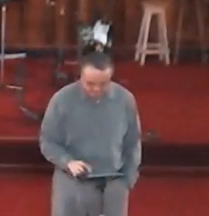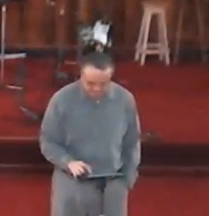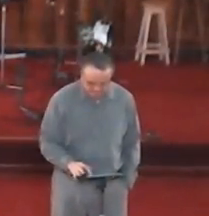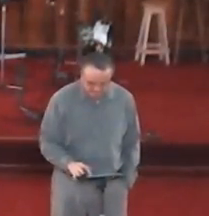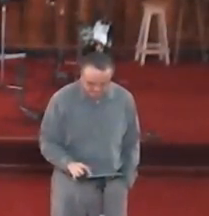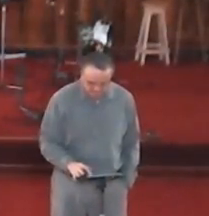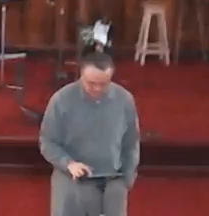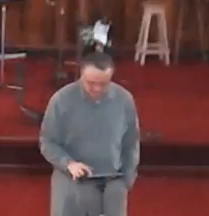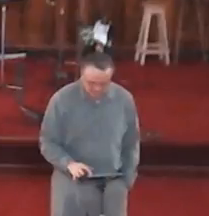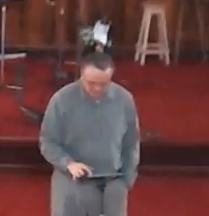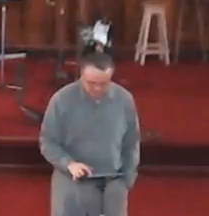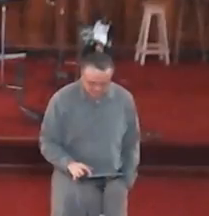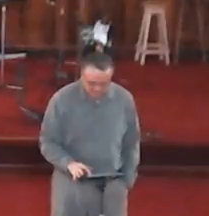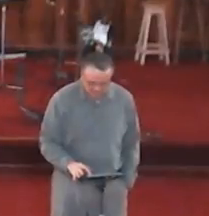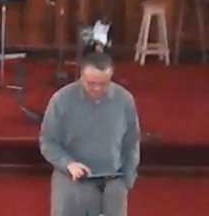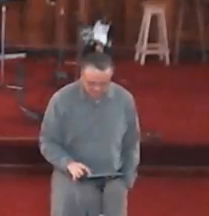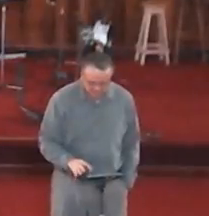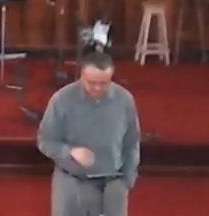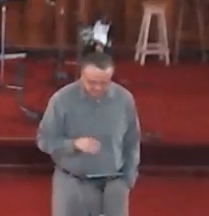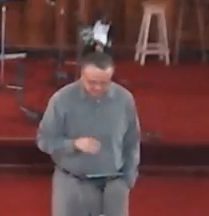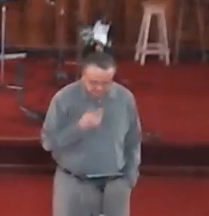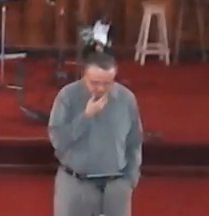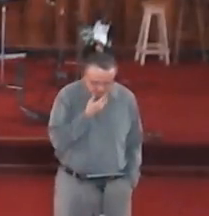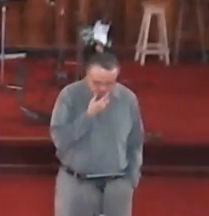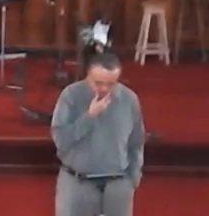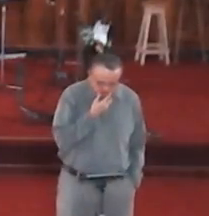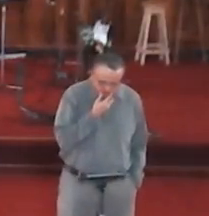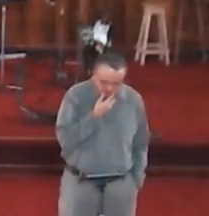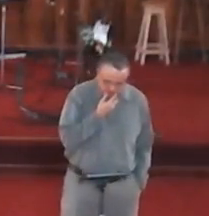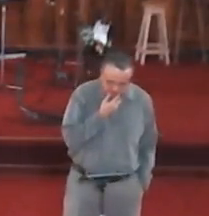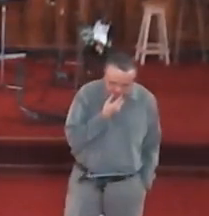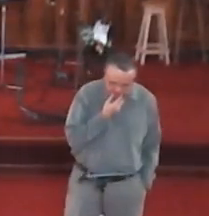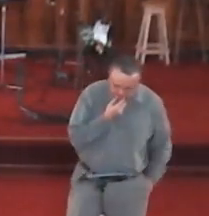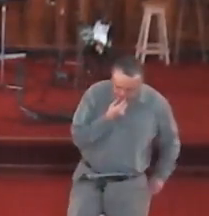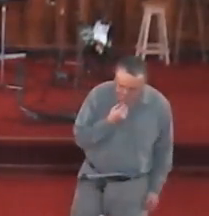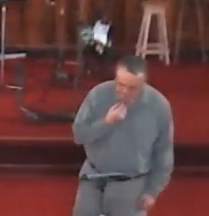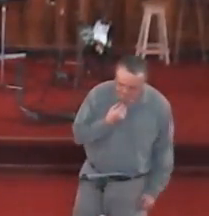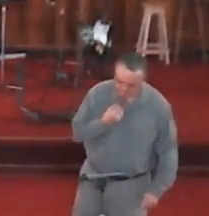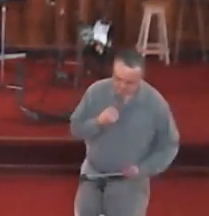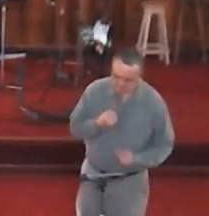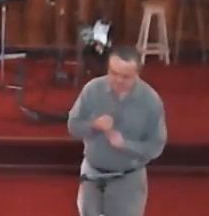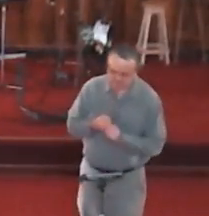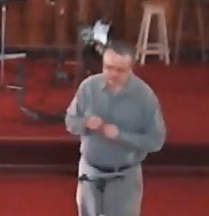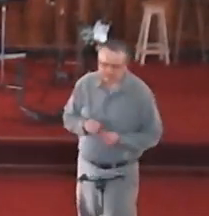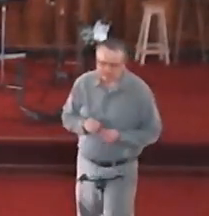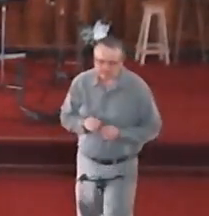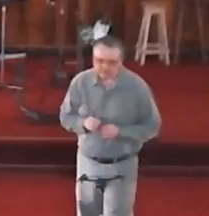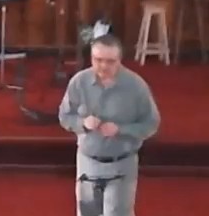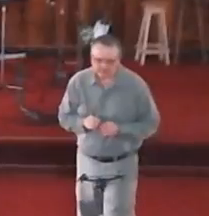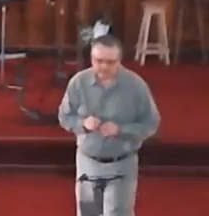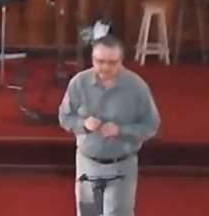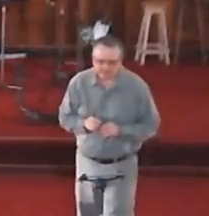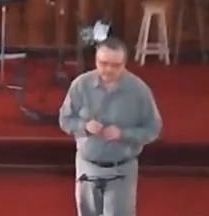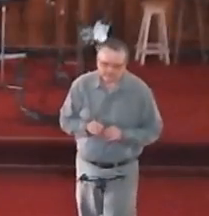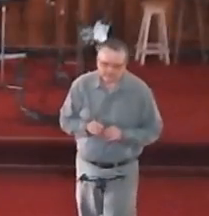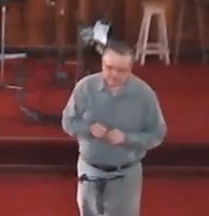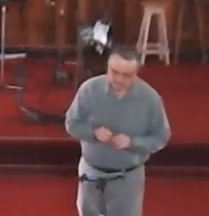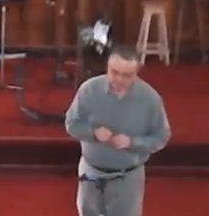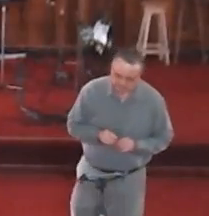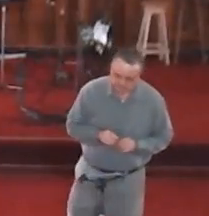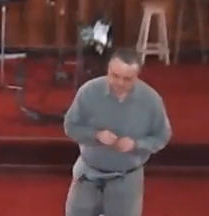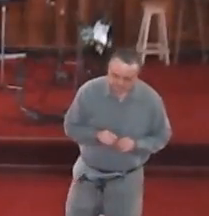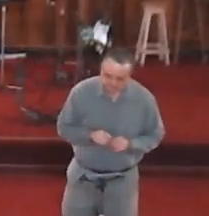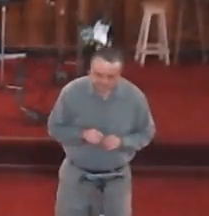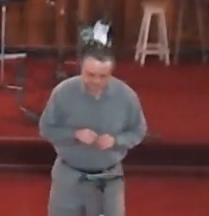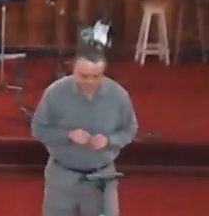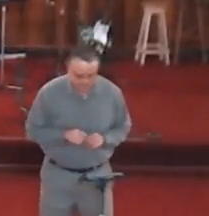verse 2 it says, while they were worshiping the Lord and fasting, the Holy Spirit said, set apart for me Barnabas and Saul for